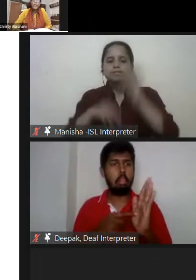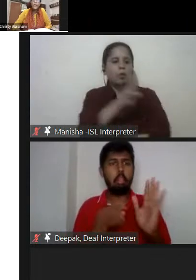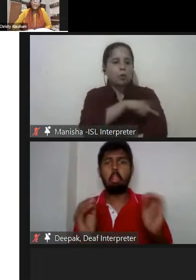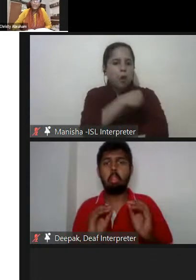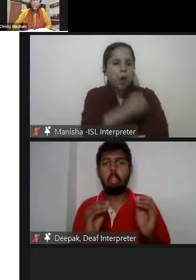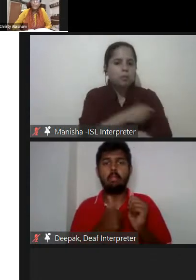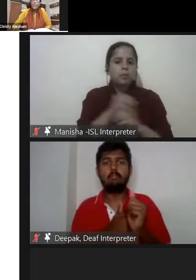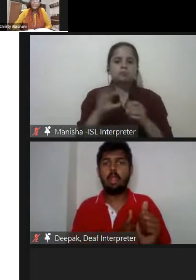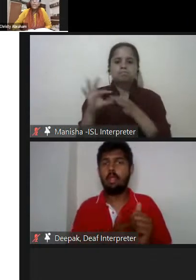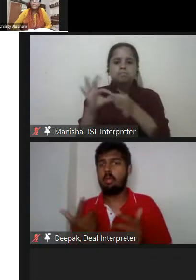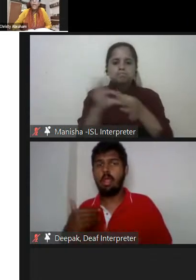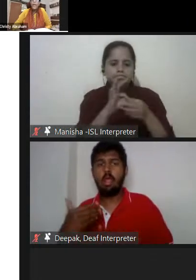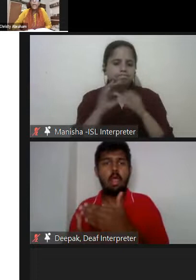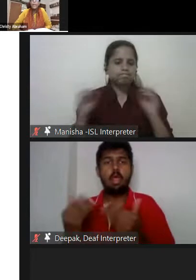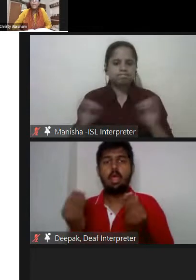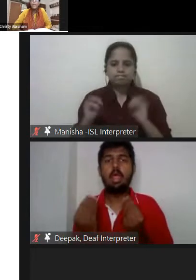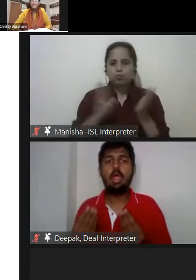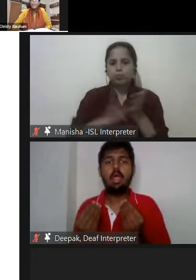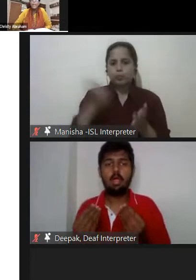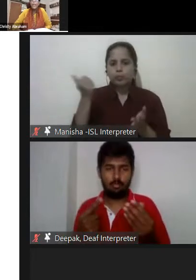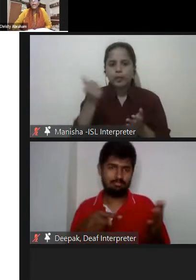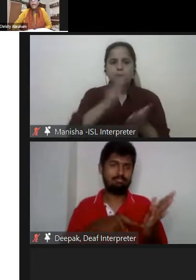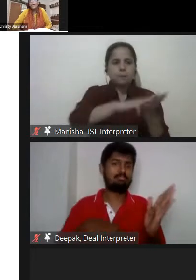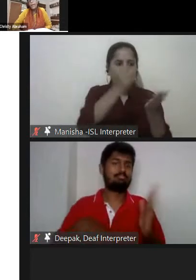coordination between ministries, and